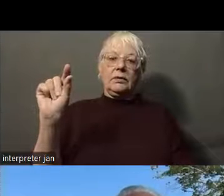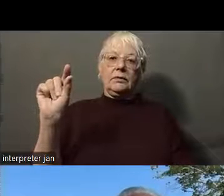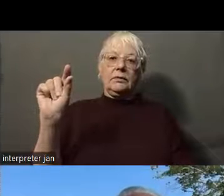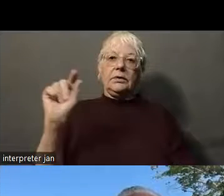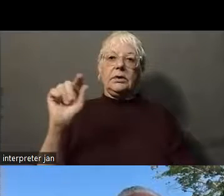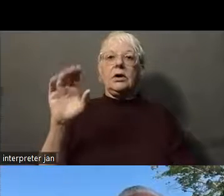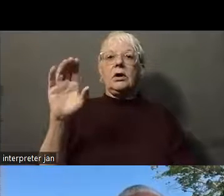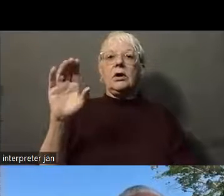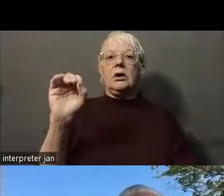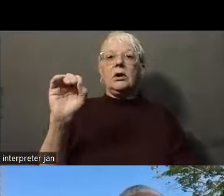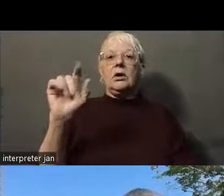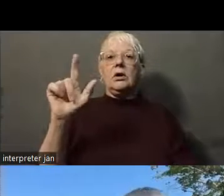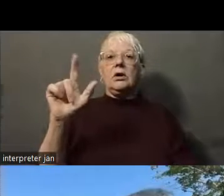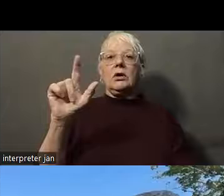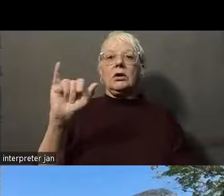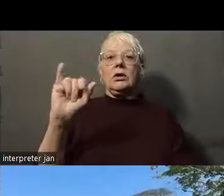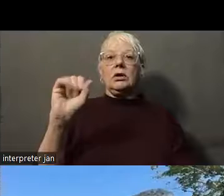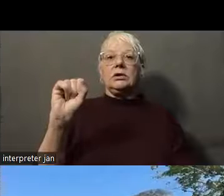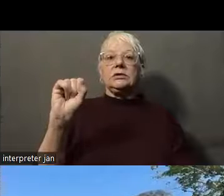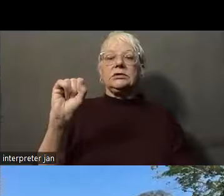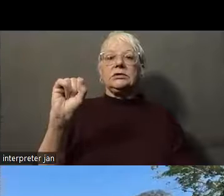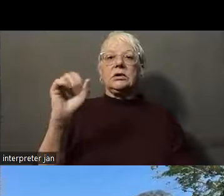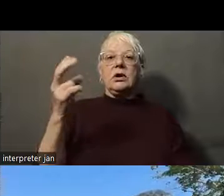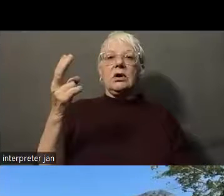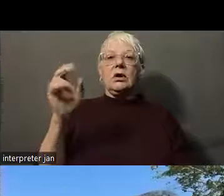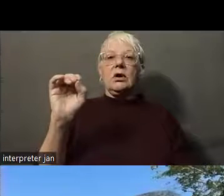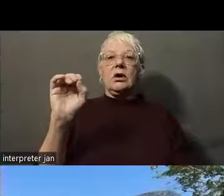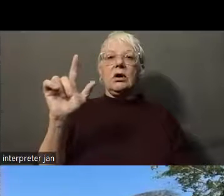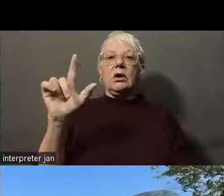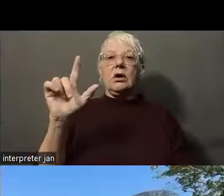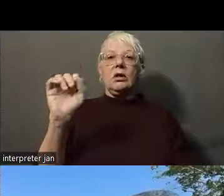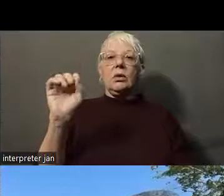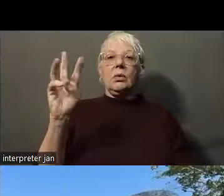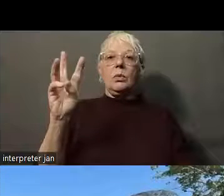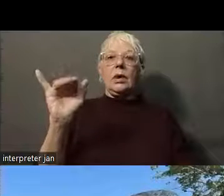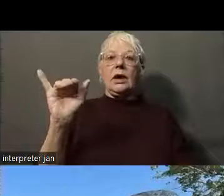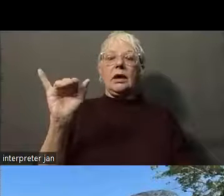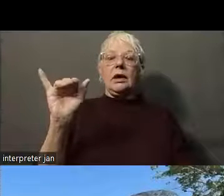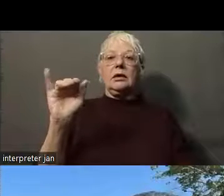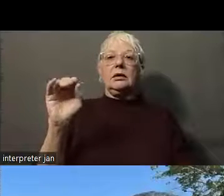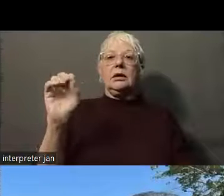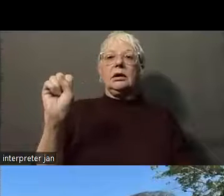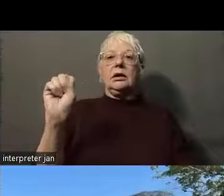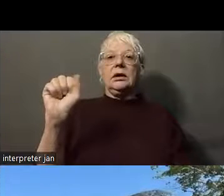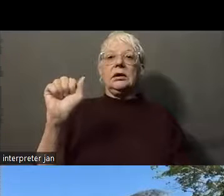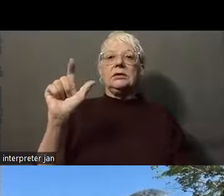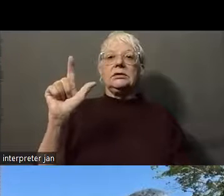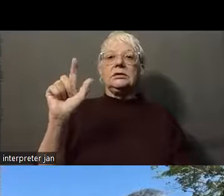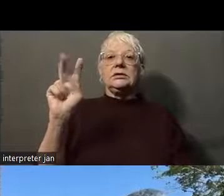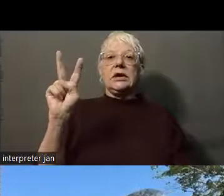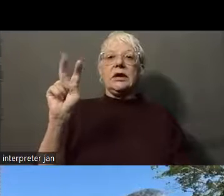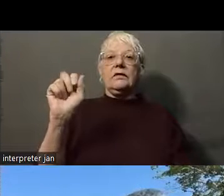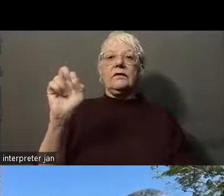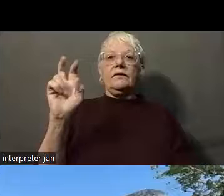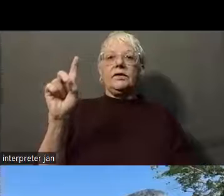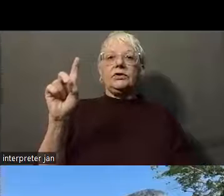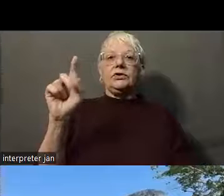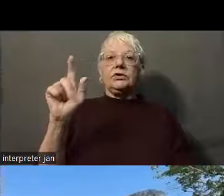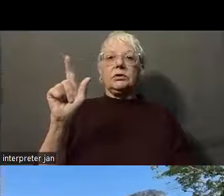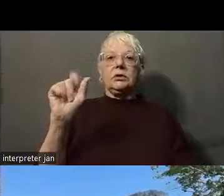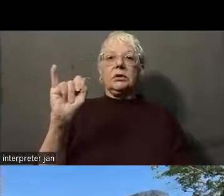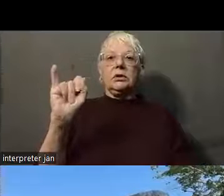Collis Holloway lists salvaged lives resources